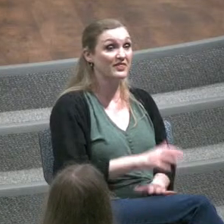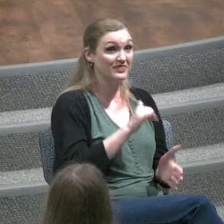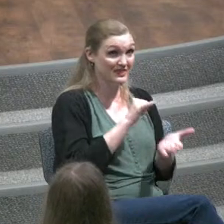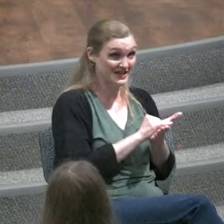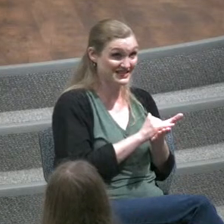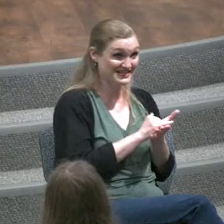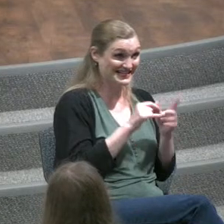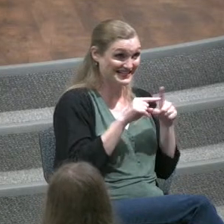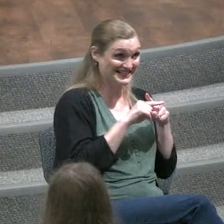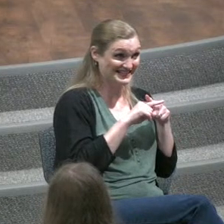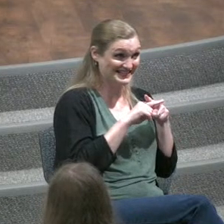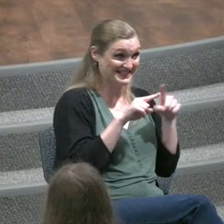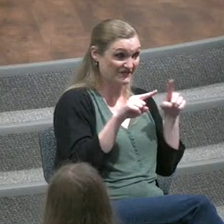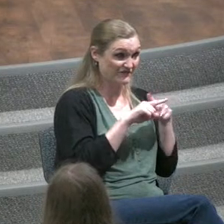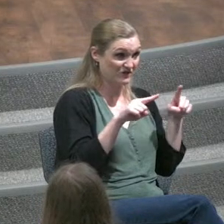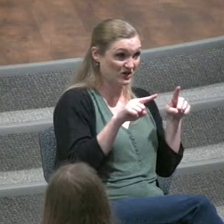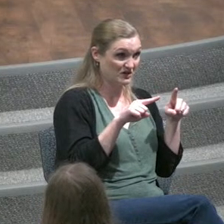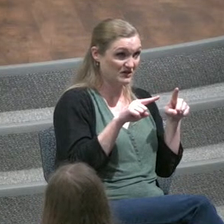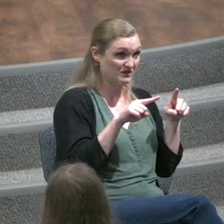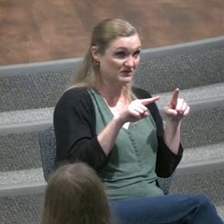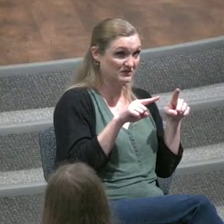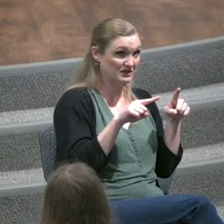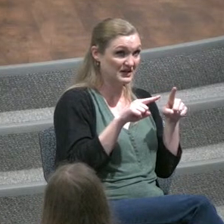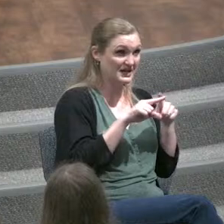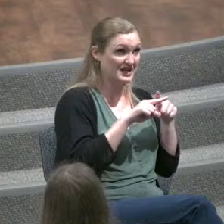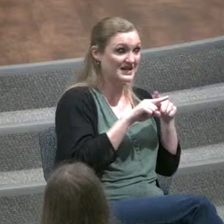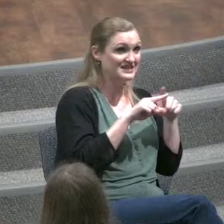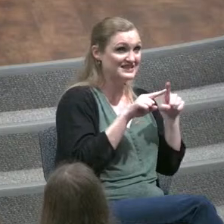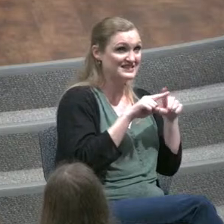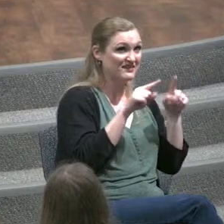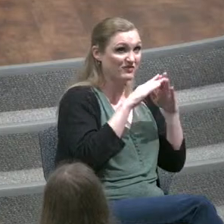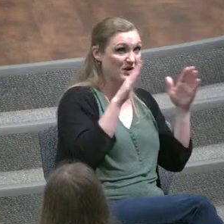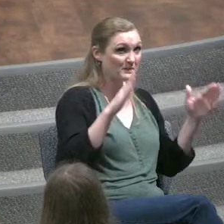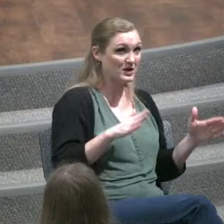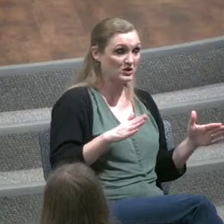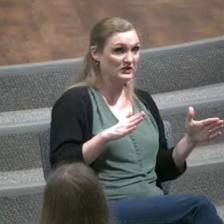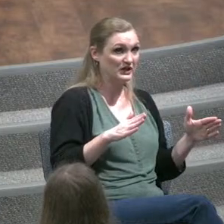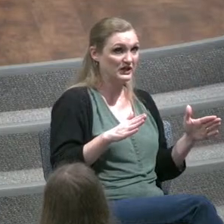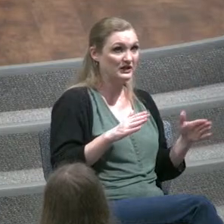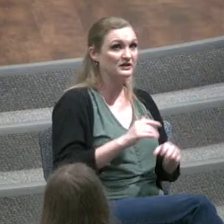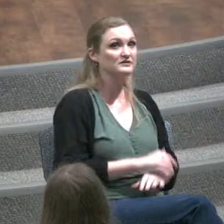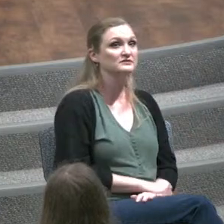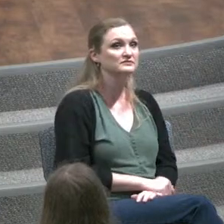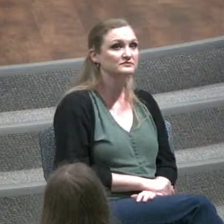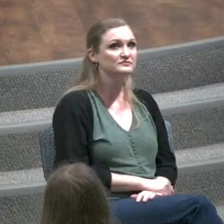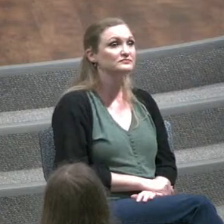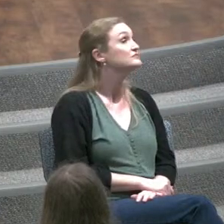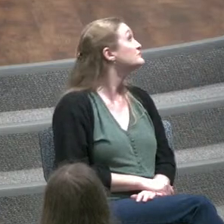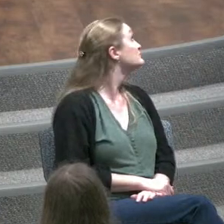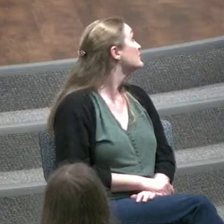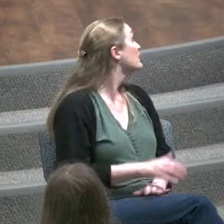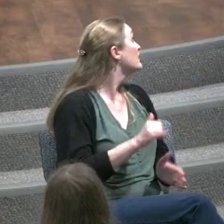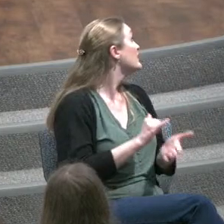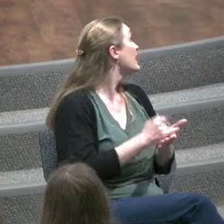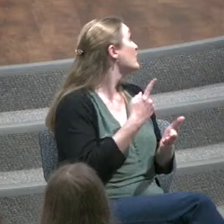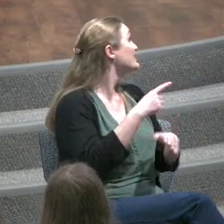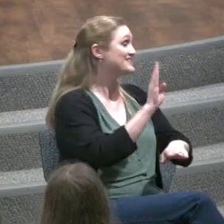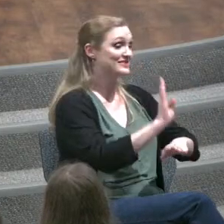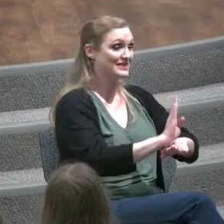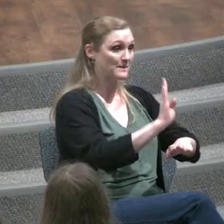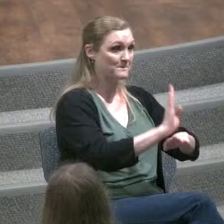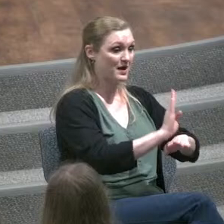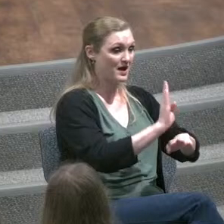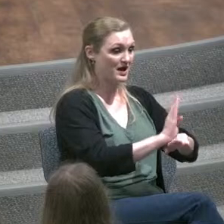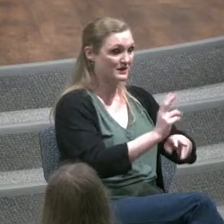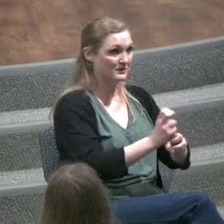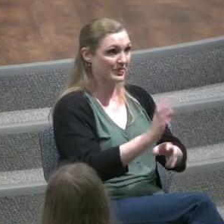Now, this is a different building. It's hard to have any context from just a series of slides, but this is actually kind of at the bottom